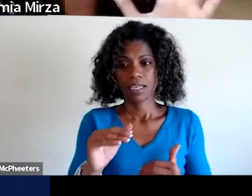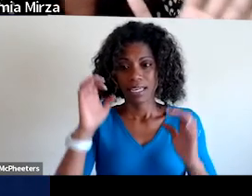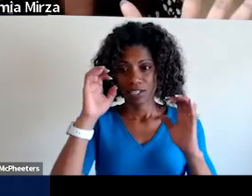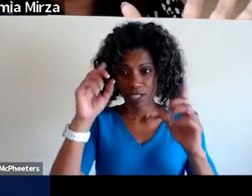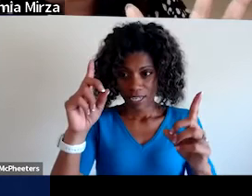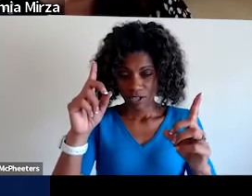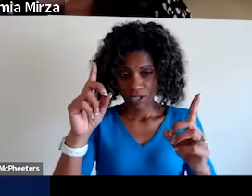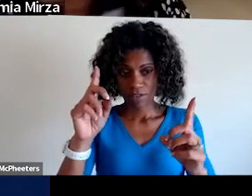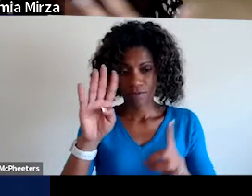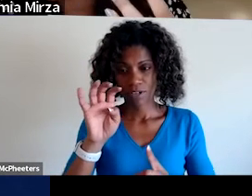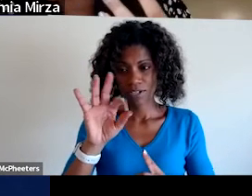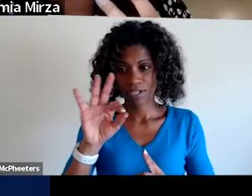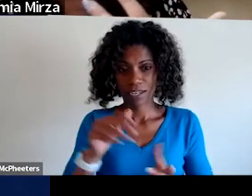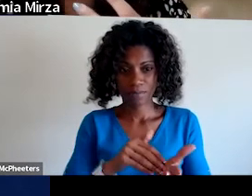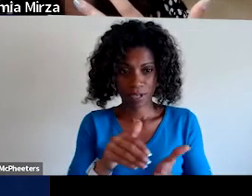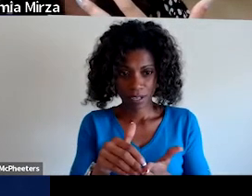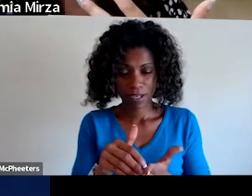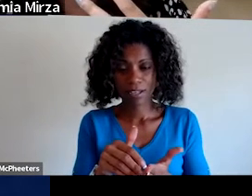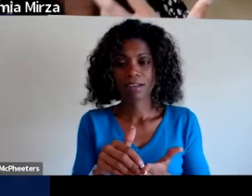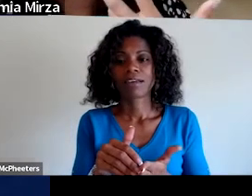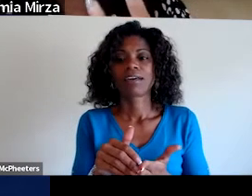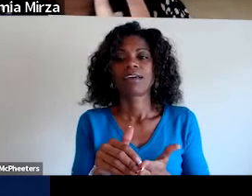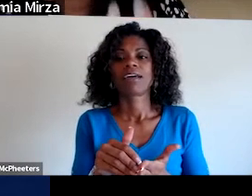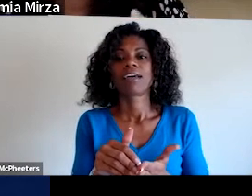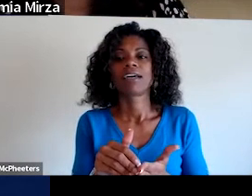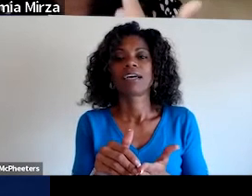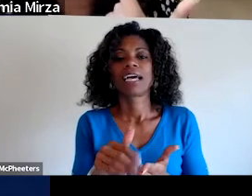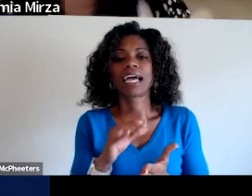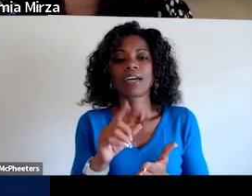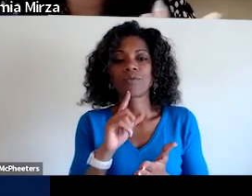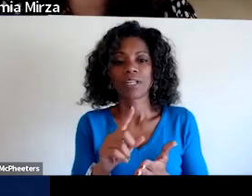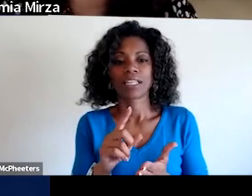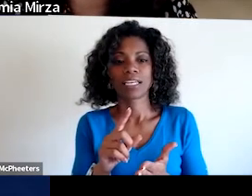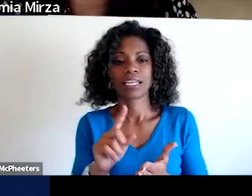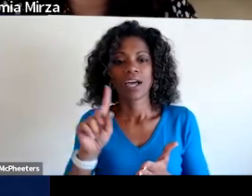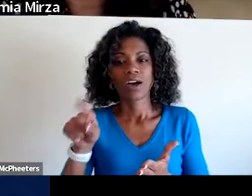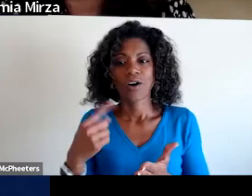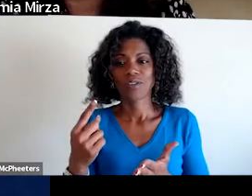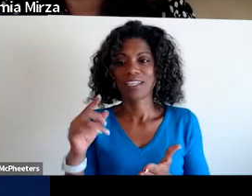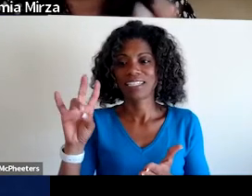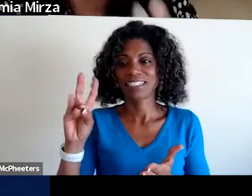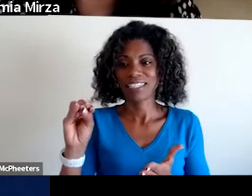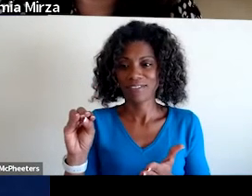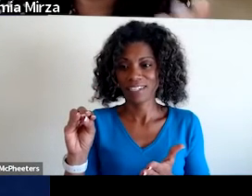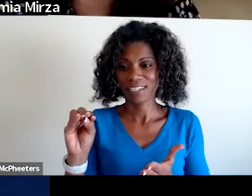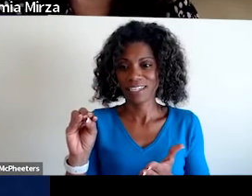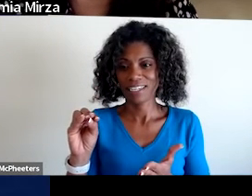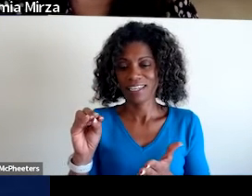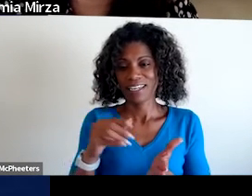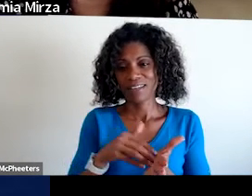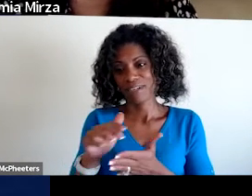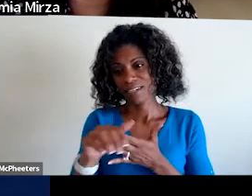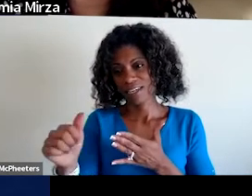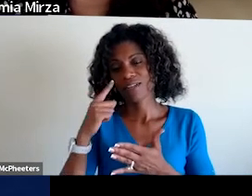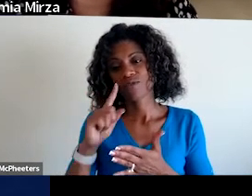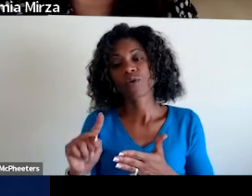interestingly, what really spurred all of this around criminal justice, only $70 million ended up going to